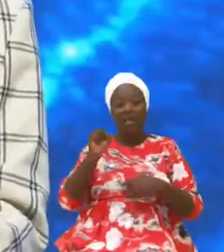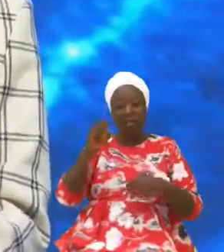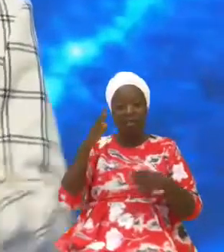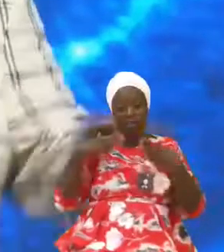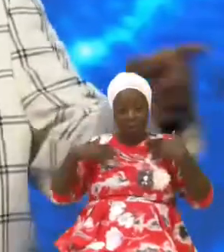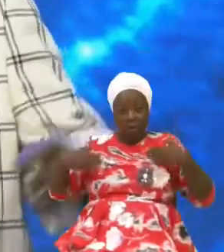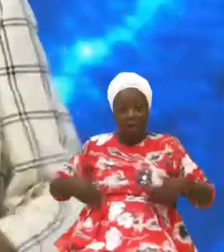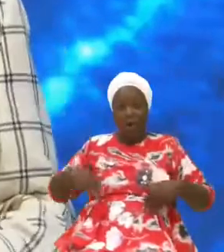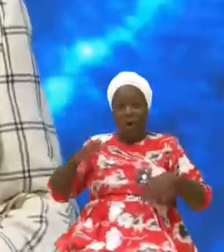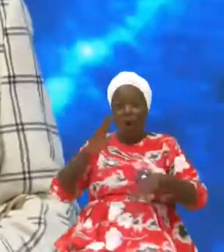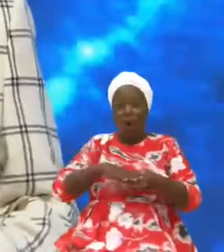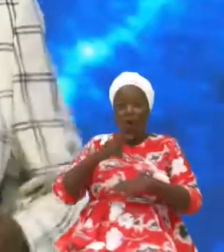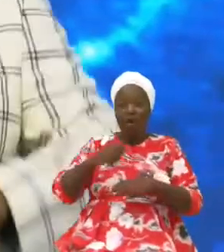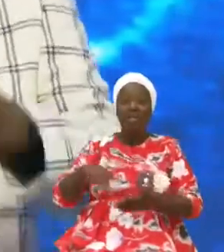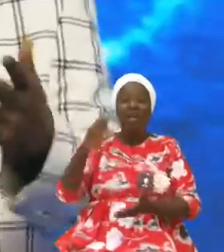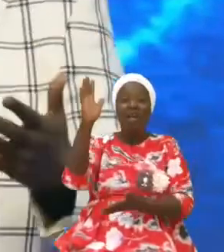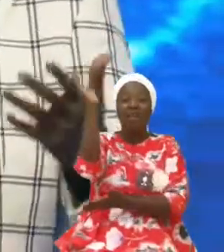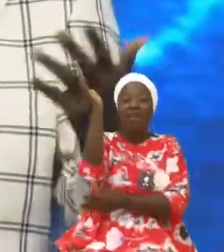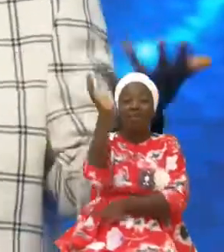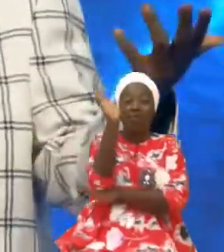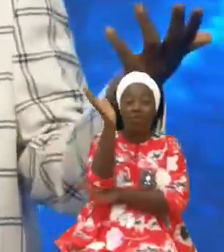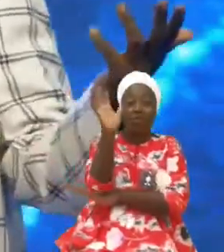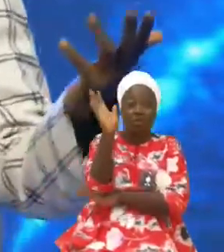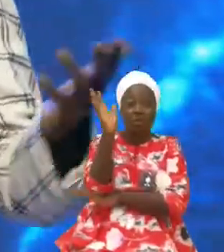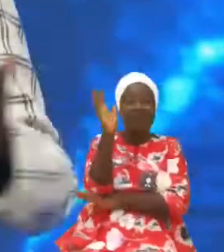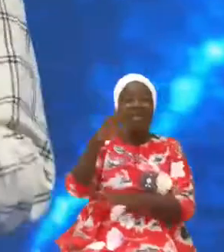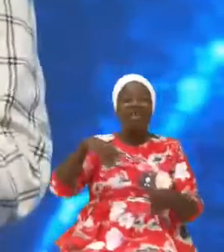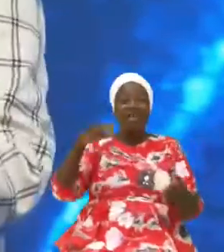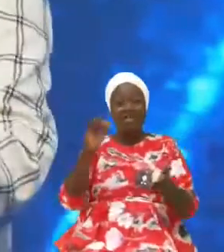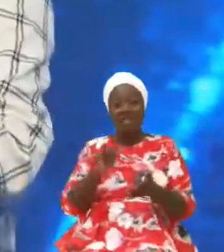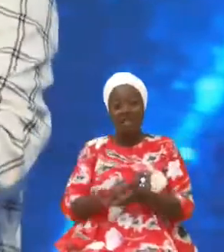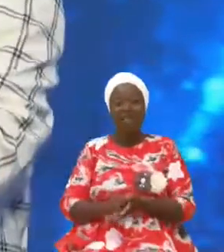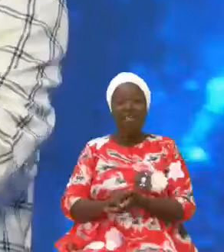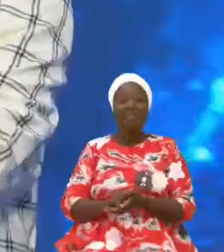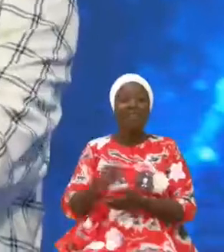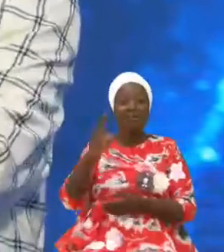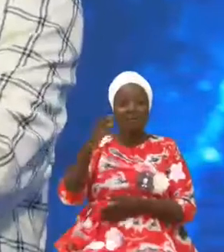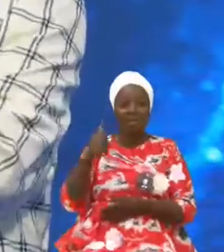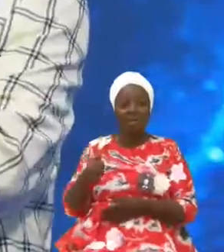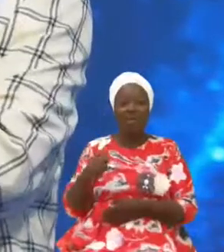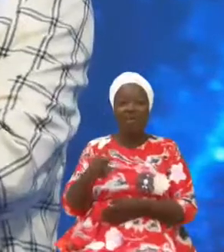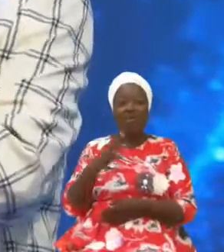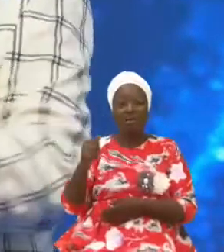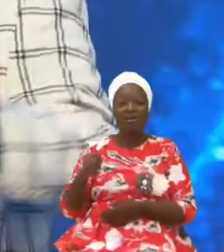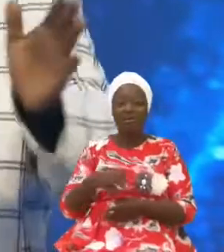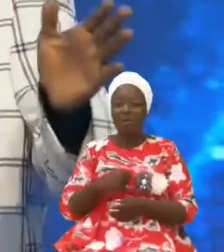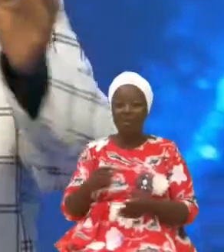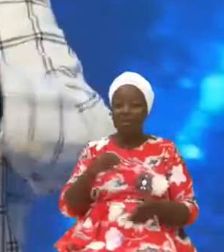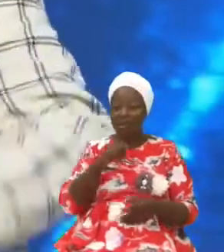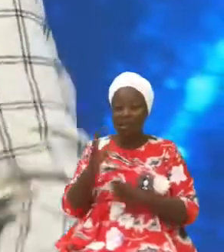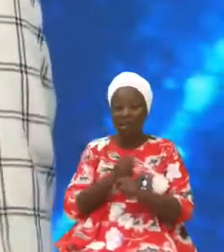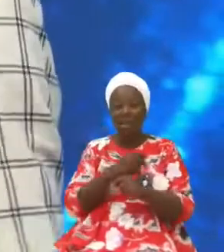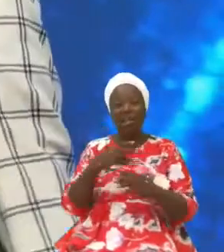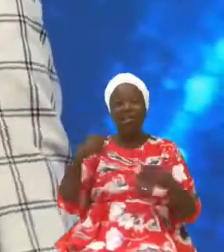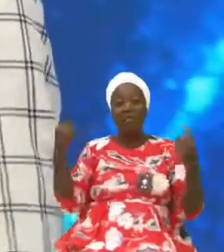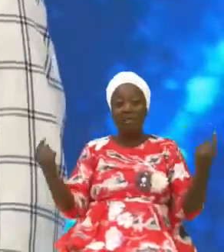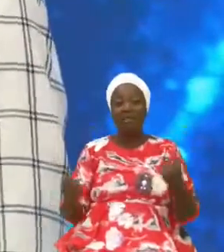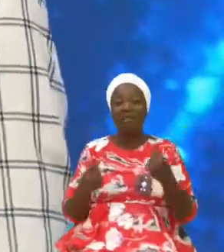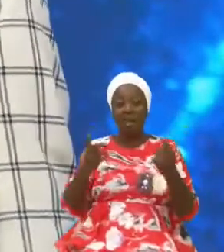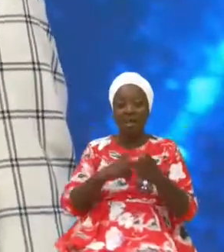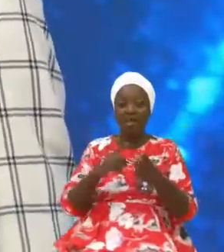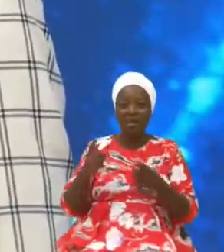body on the tree, that we, being dead to sin, should live